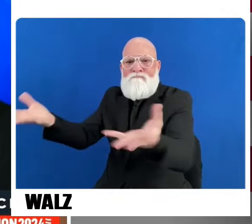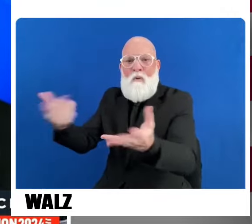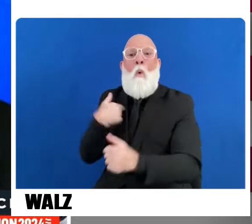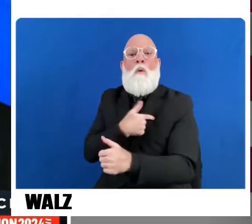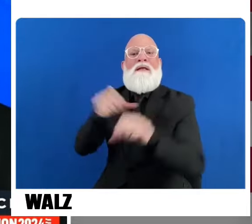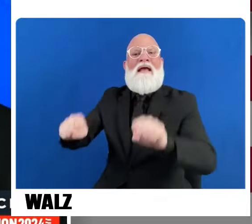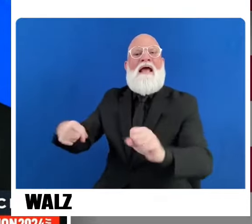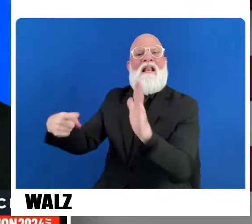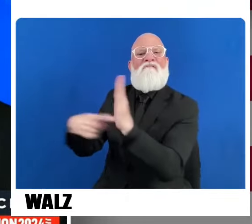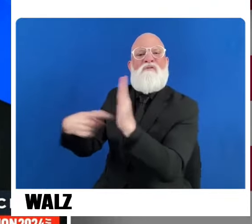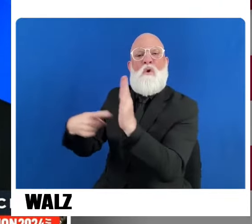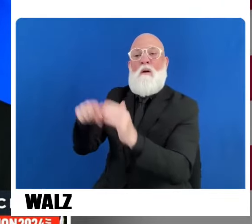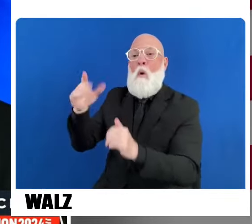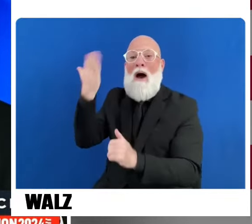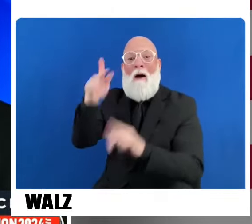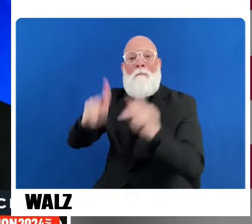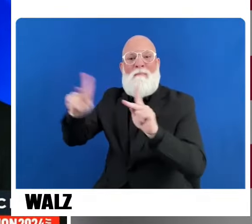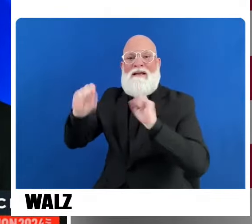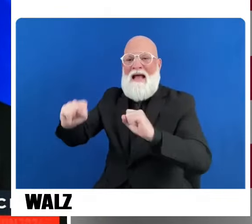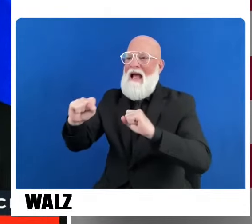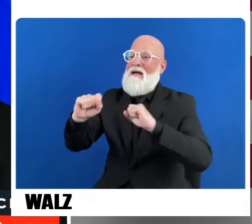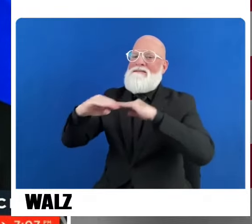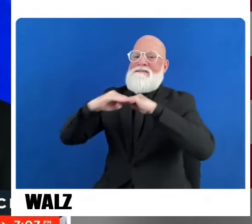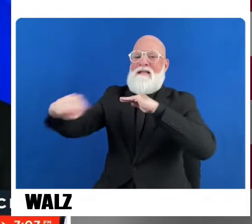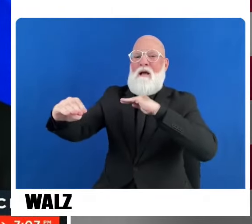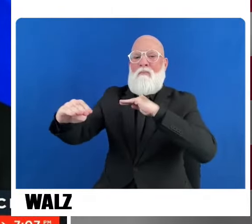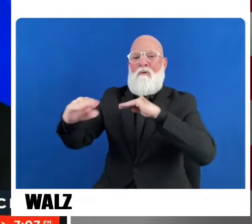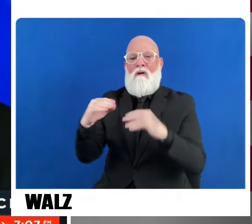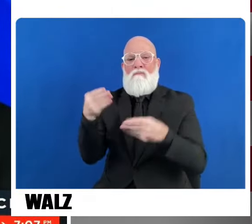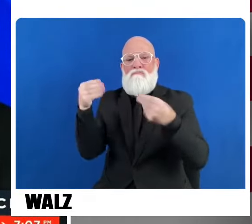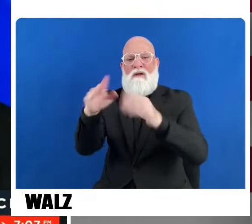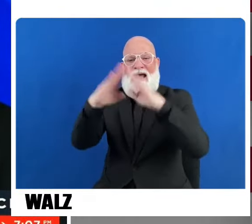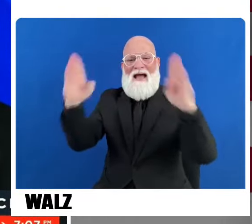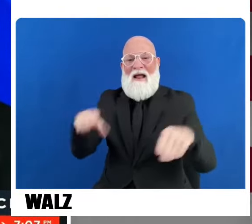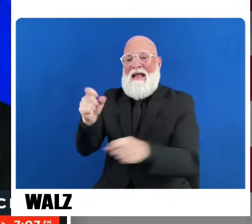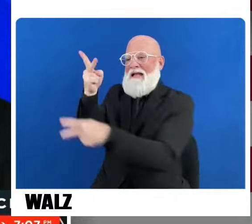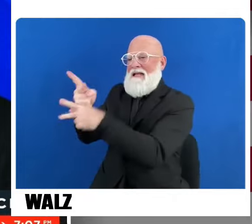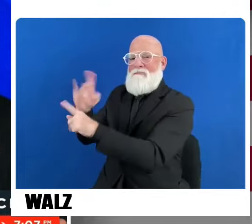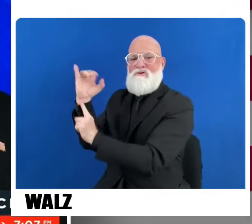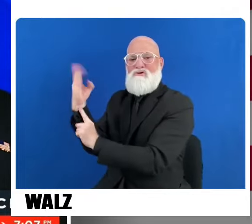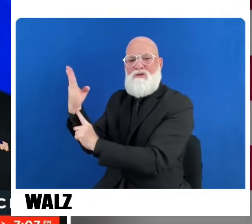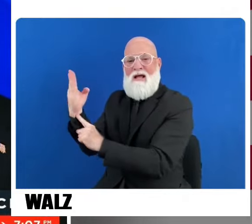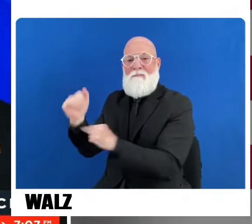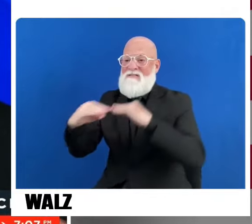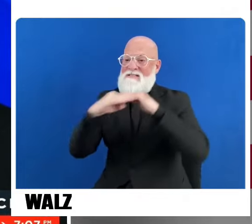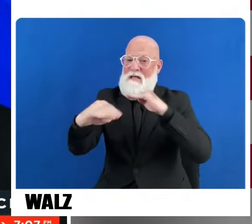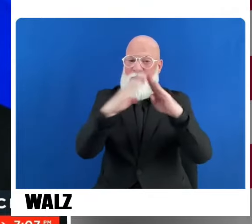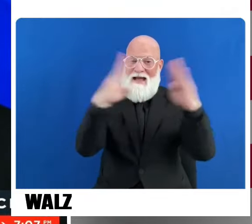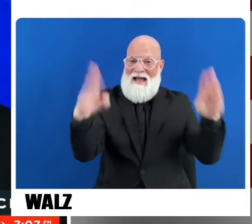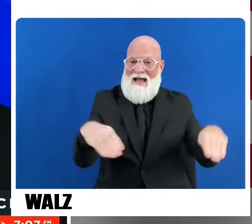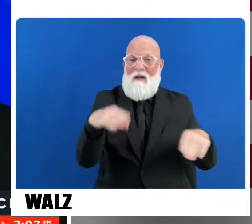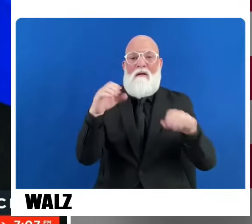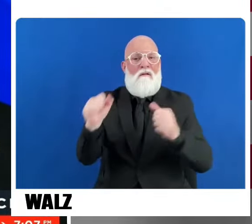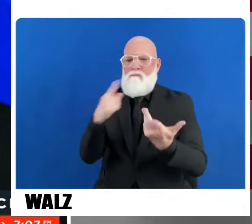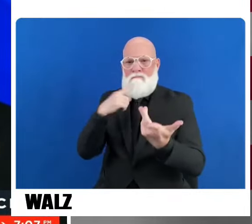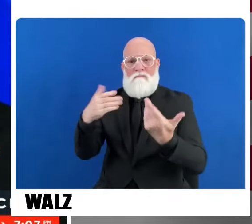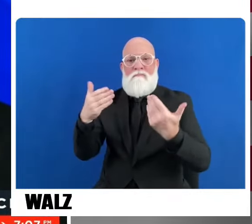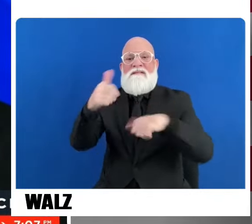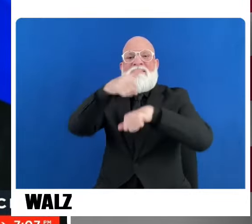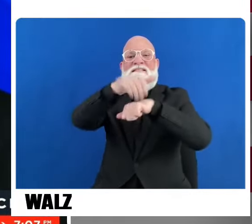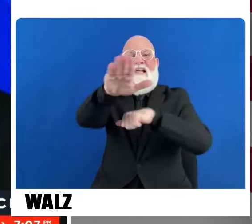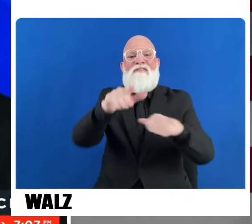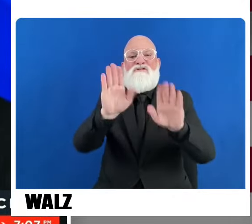housing end up with stable jobs. People with stable housing have their kids able to get to school. All of those things in the long run end